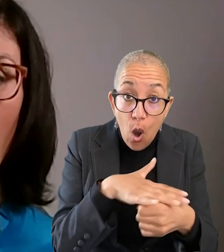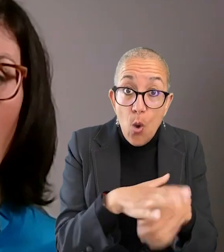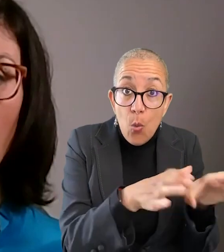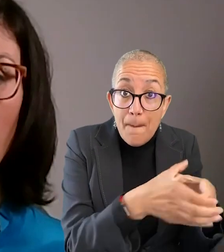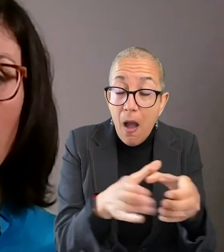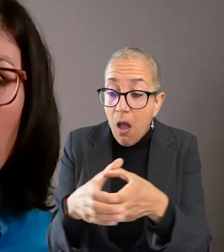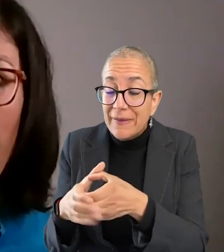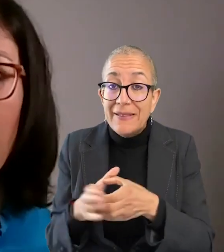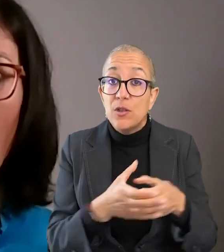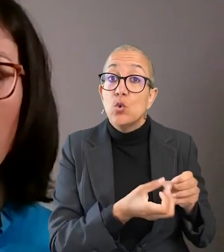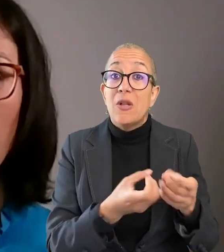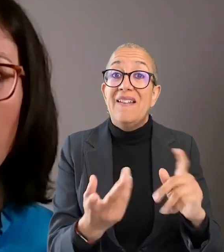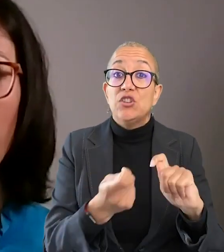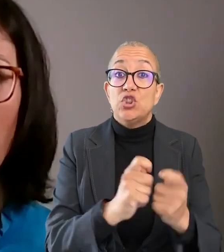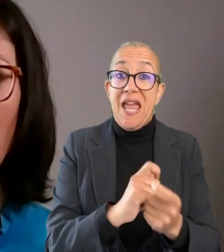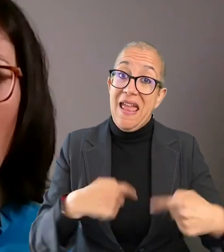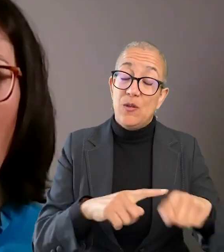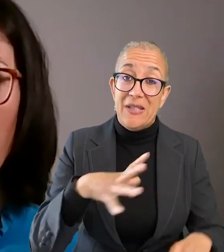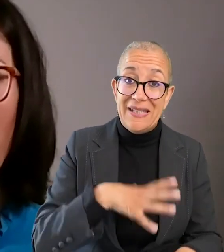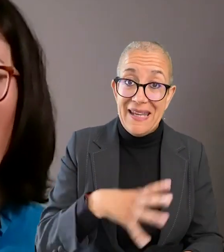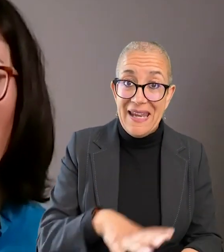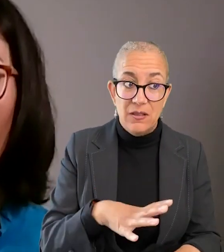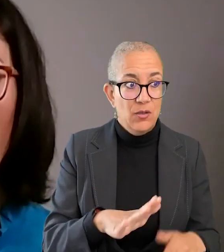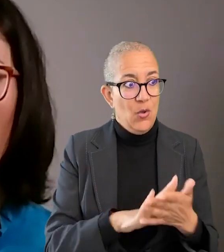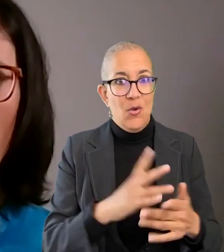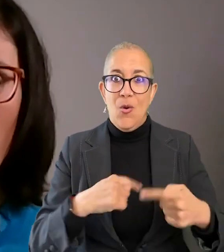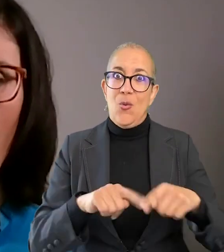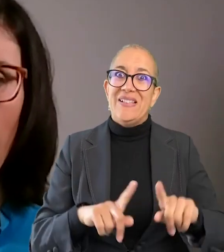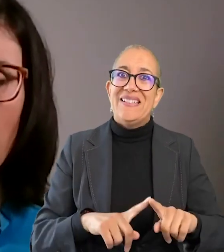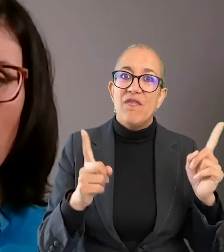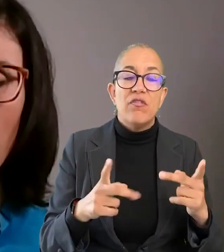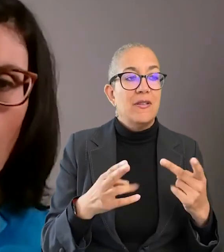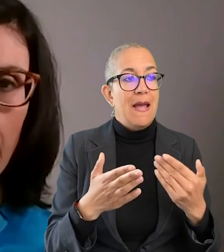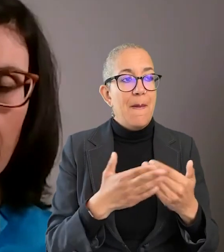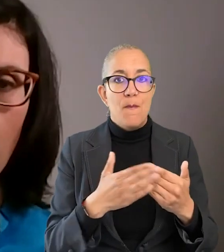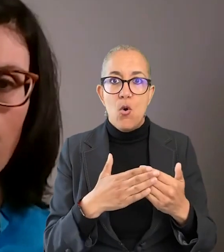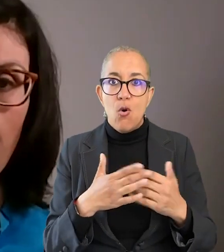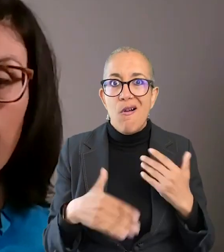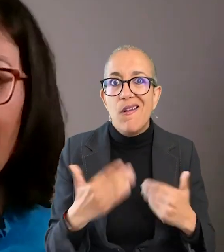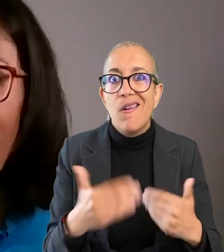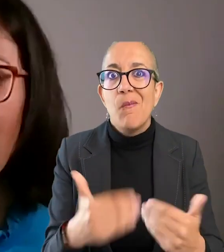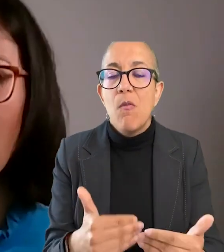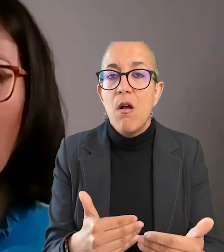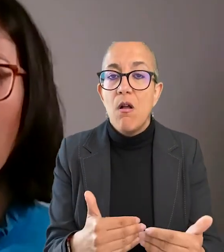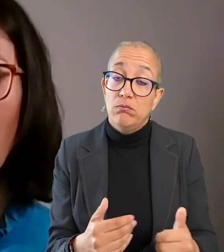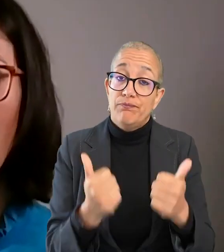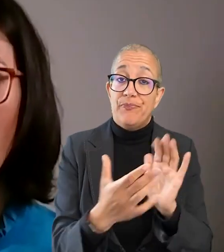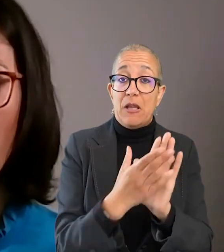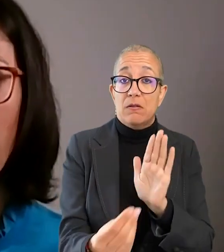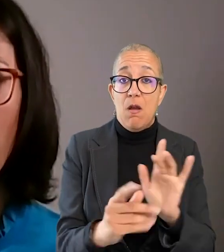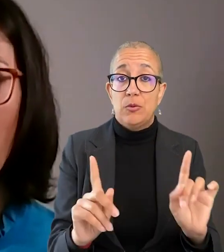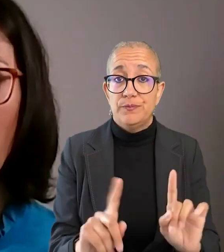to make us different and to make us more nimble. And some concrete examples of that is in